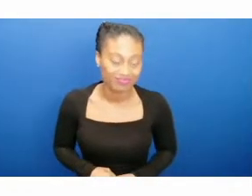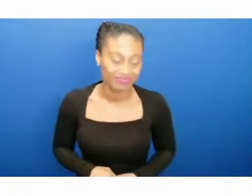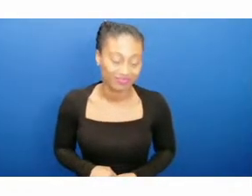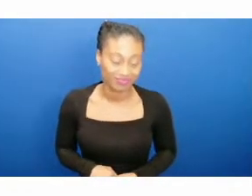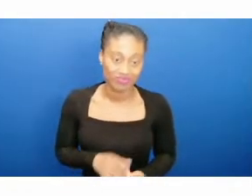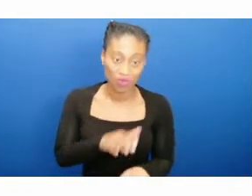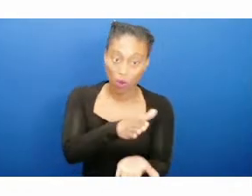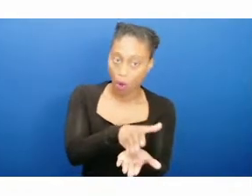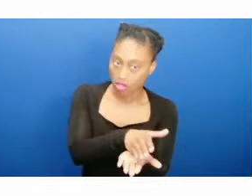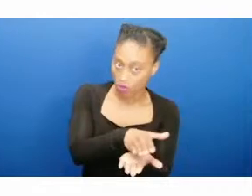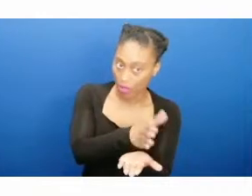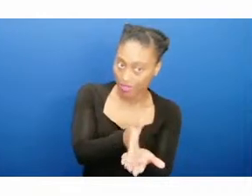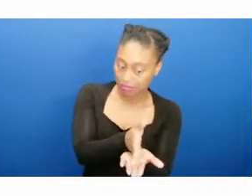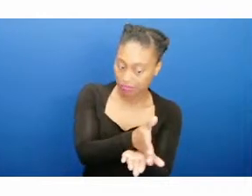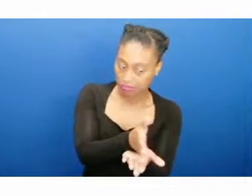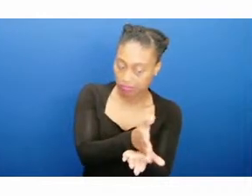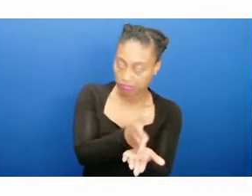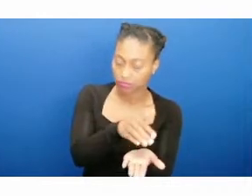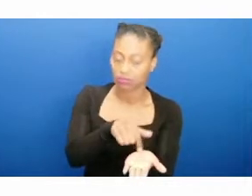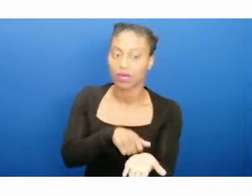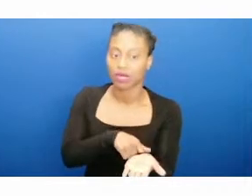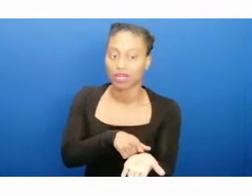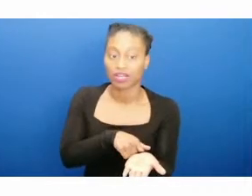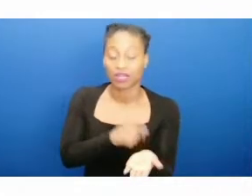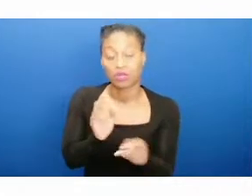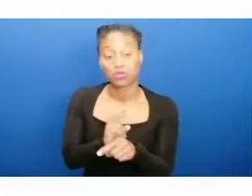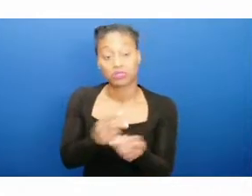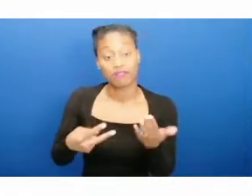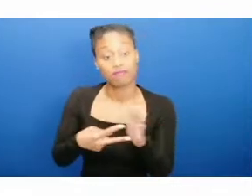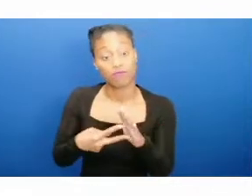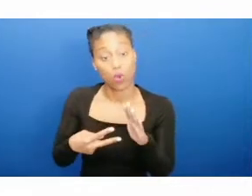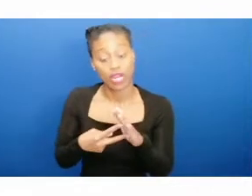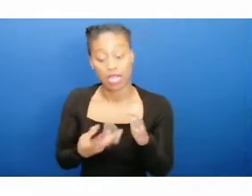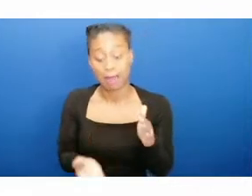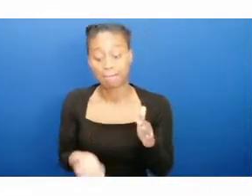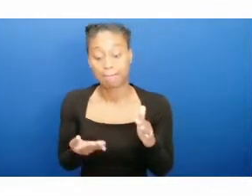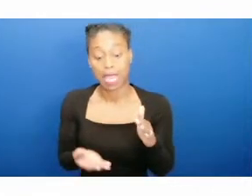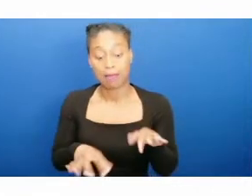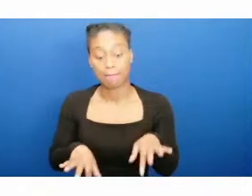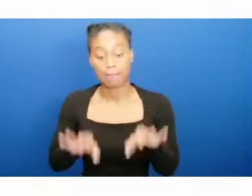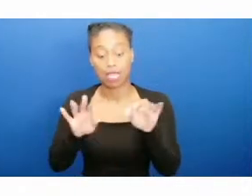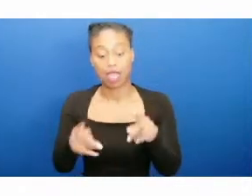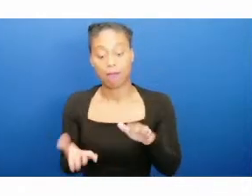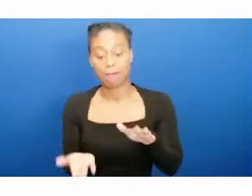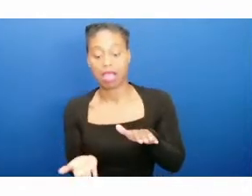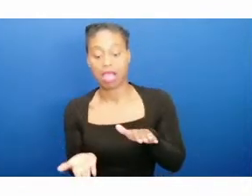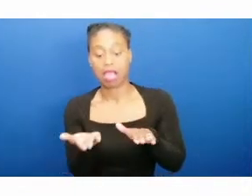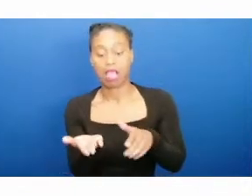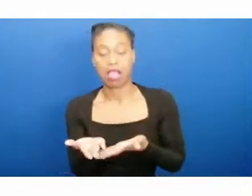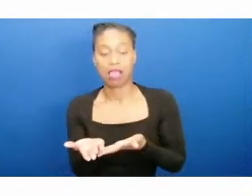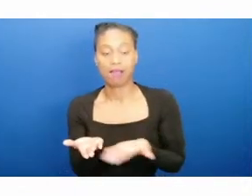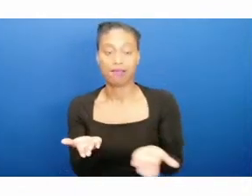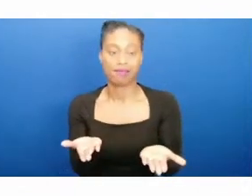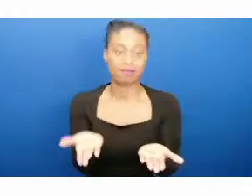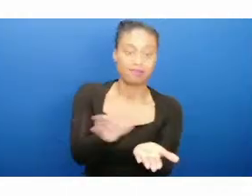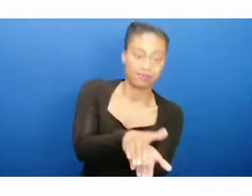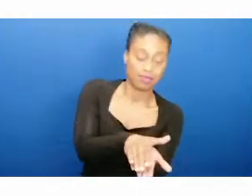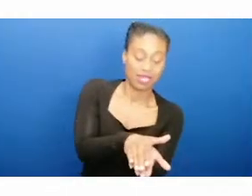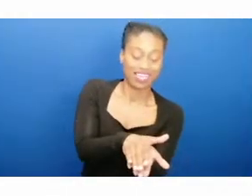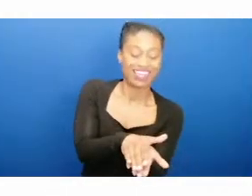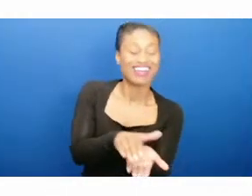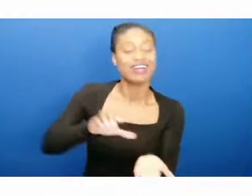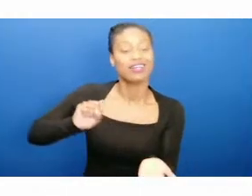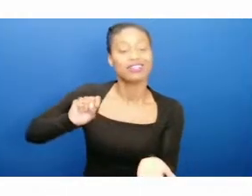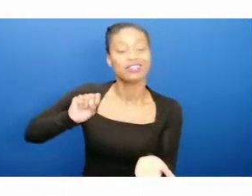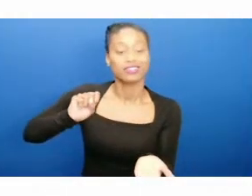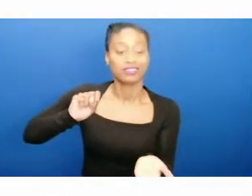side. Use our fork to fold it over, and then use our skillet to secure the